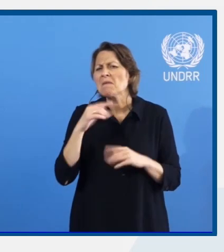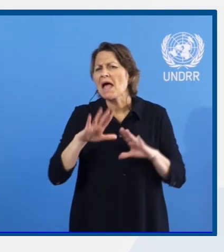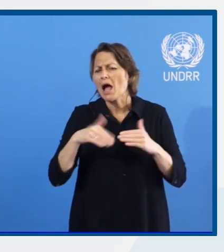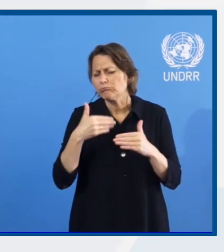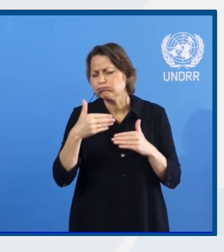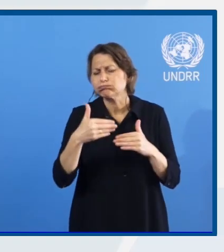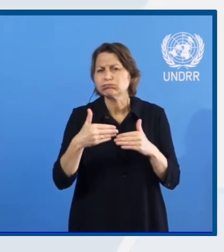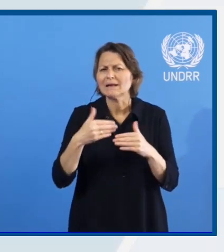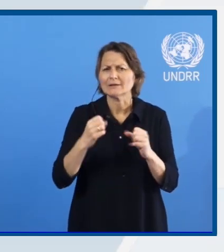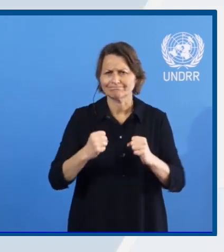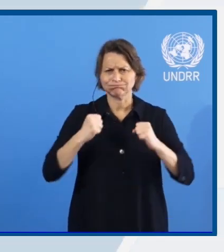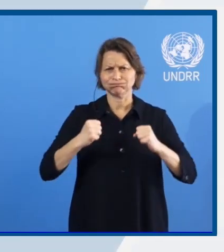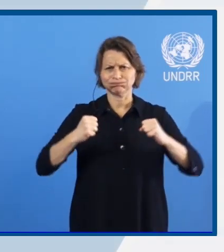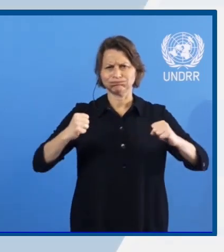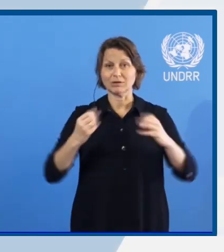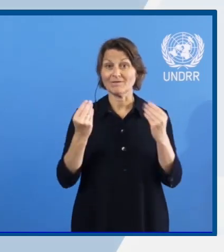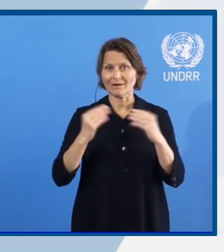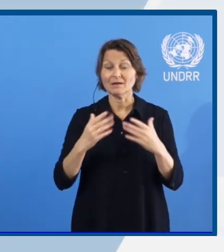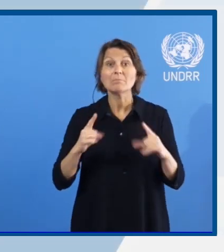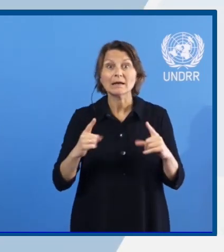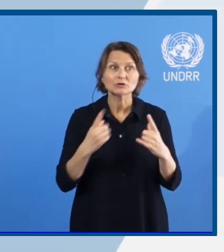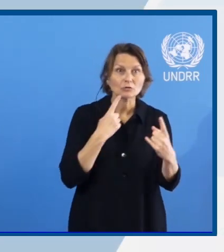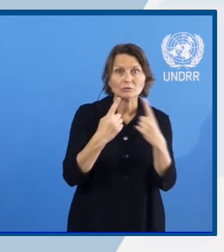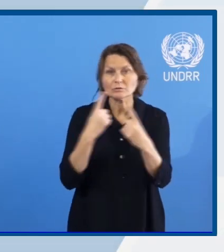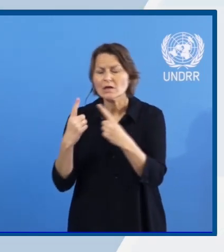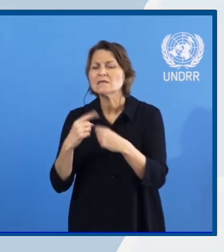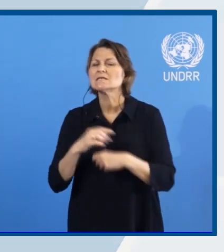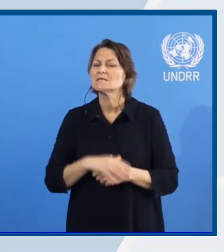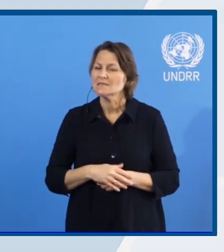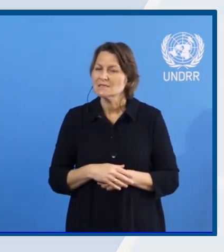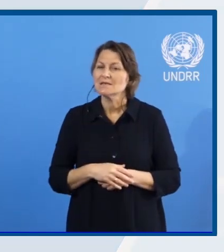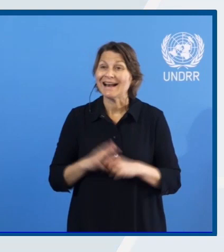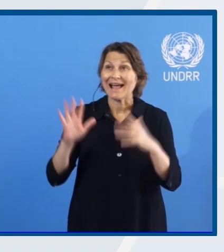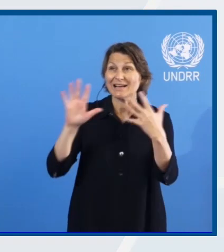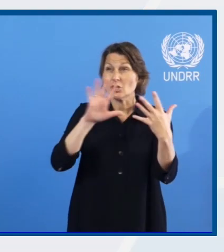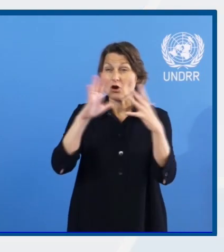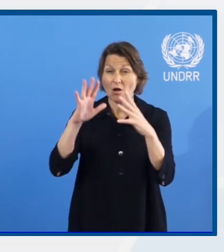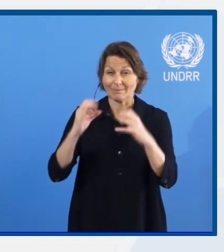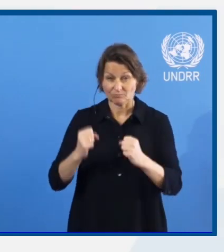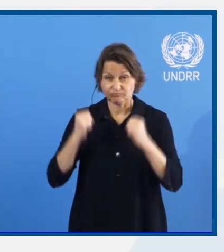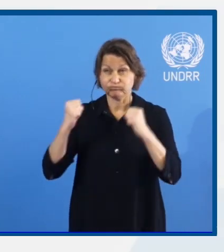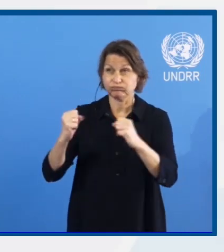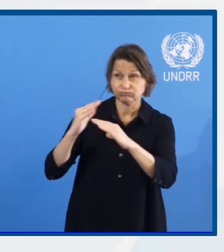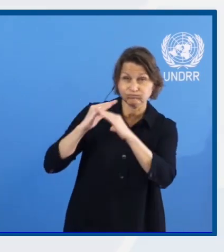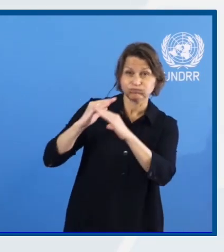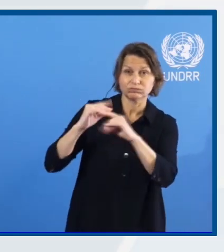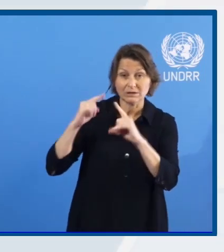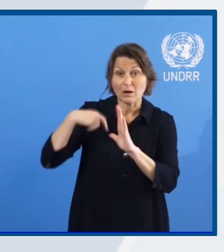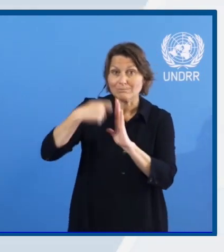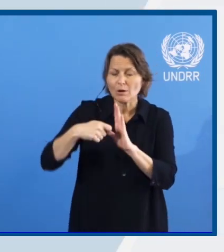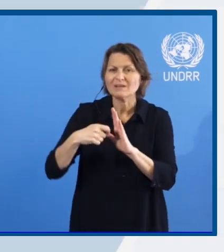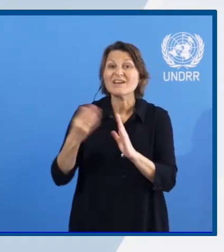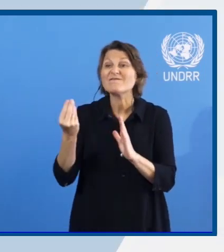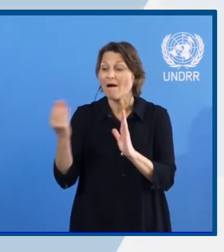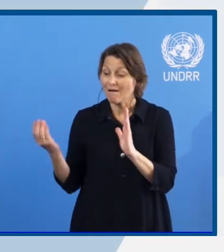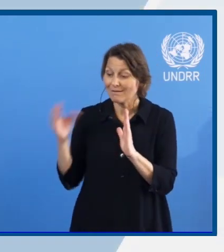the outcome of the session was that the funding and the finance for climate resilience projects ultimately make